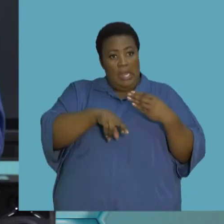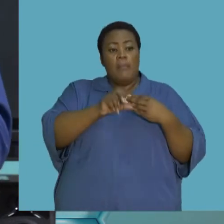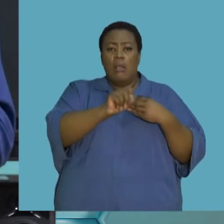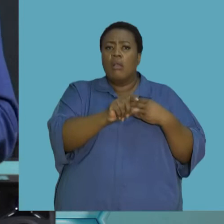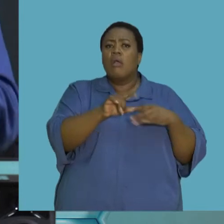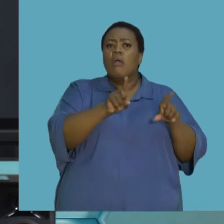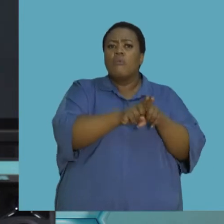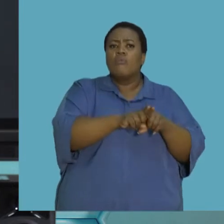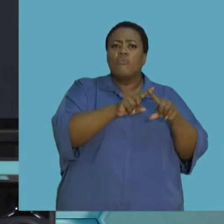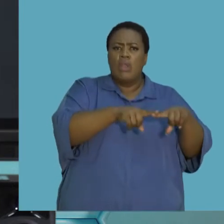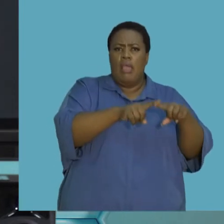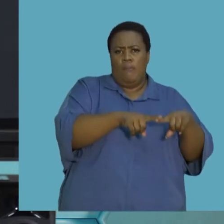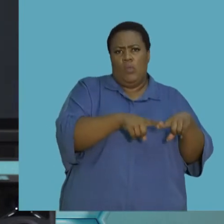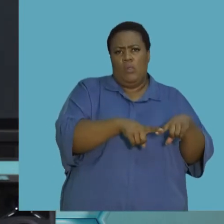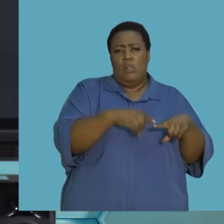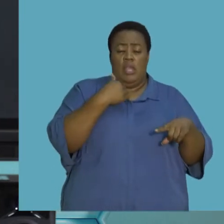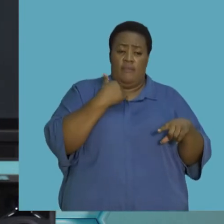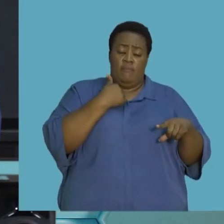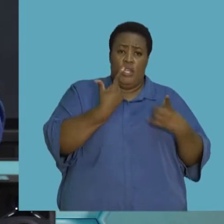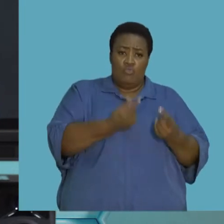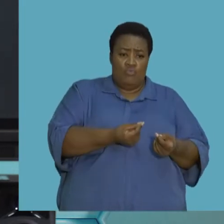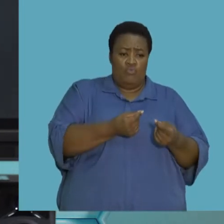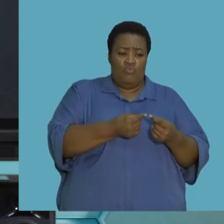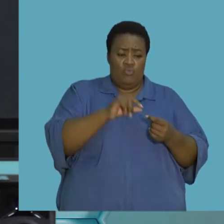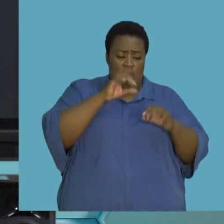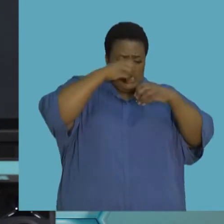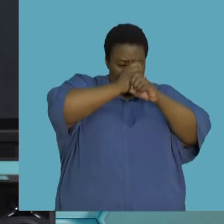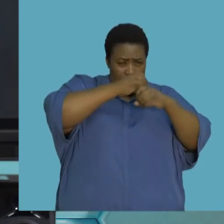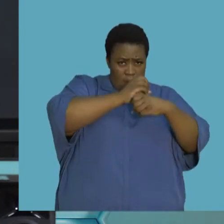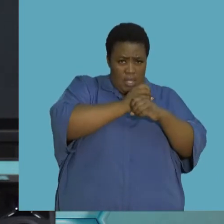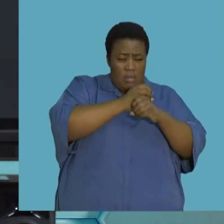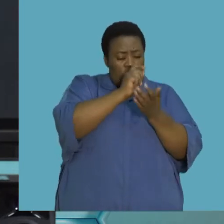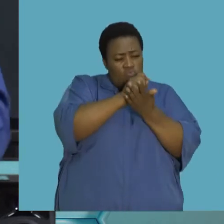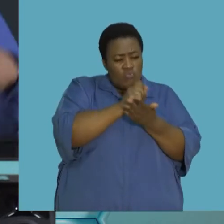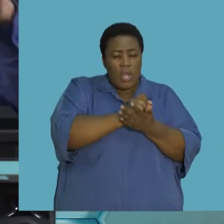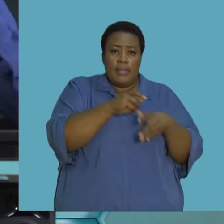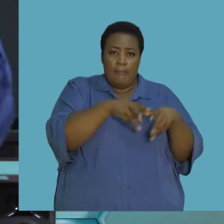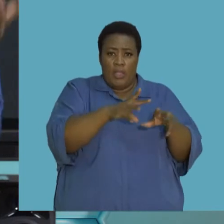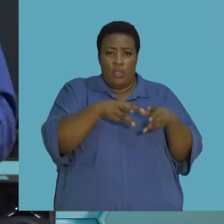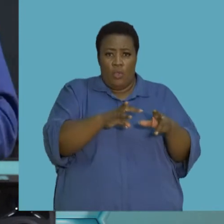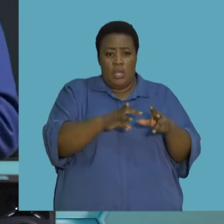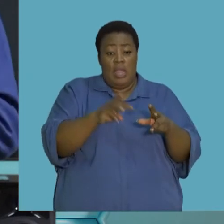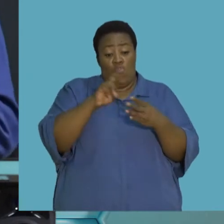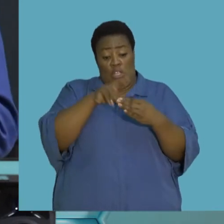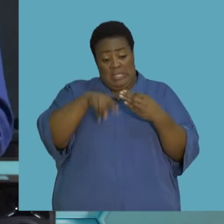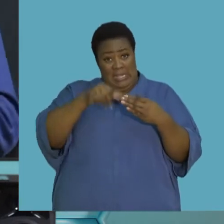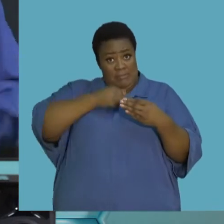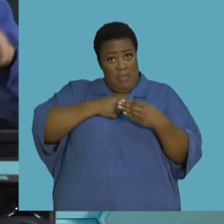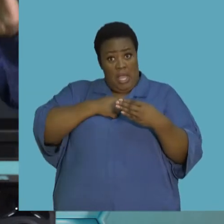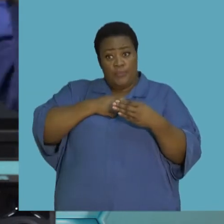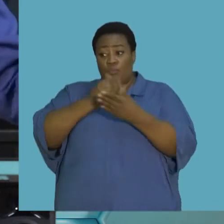reliable. So if I conducted my experiment and I had written down a method, and if I shared those results